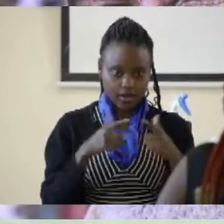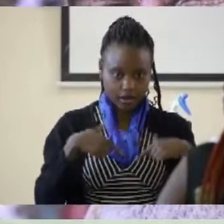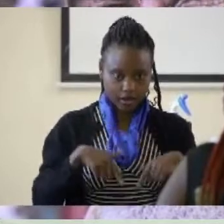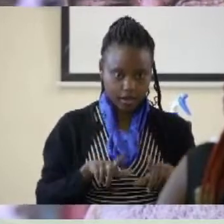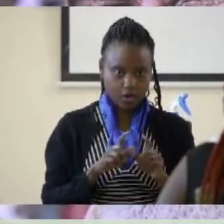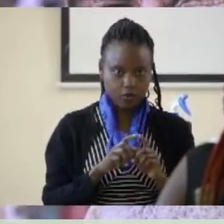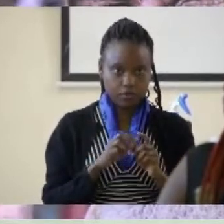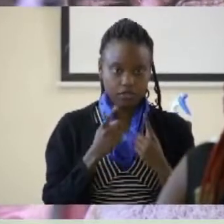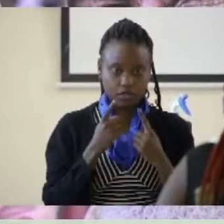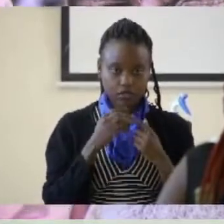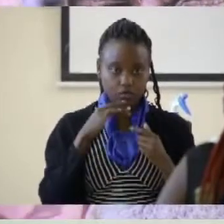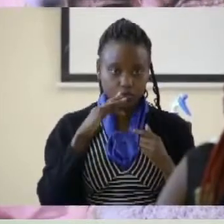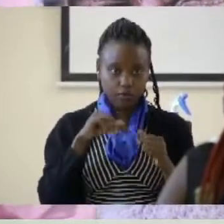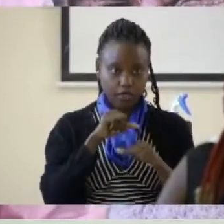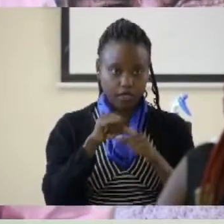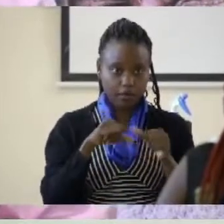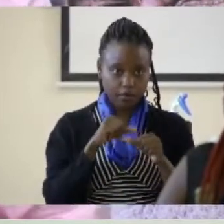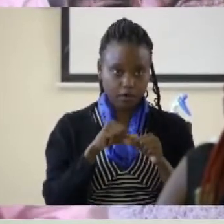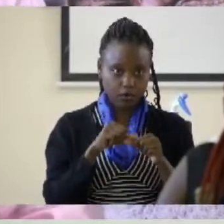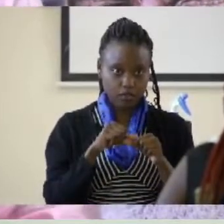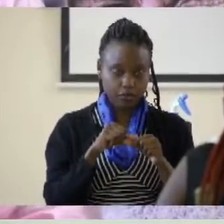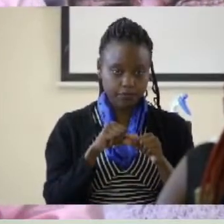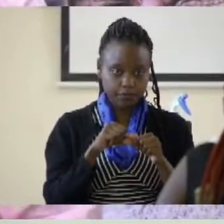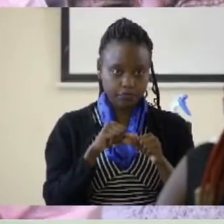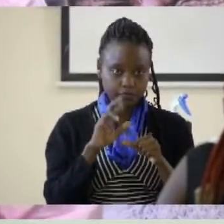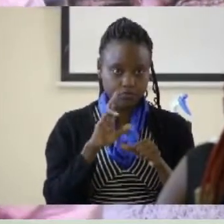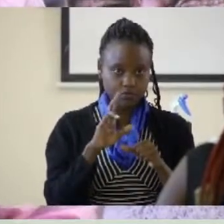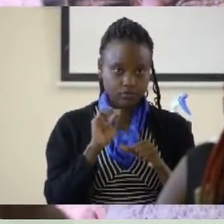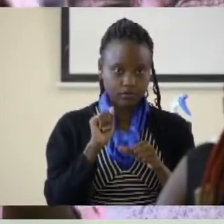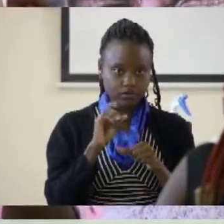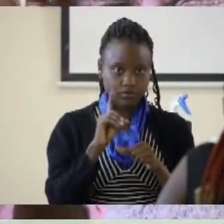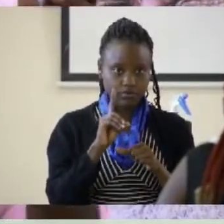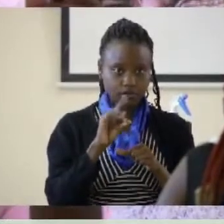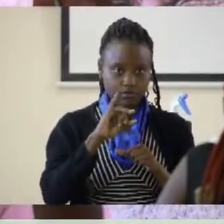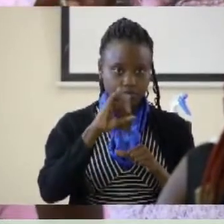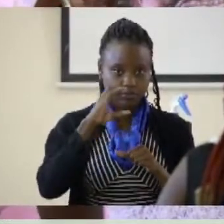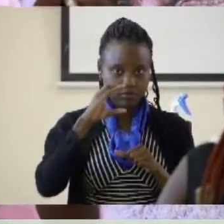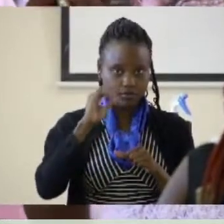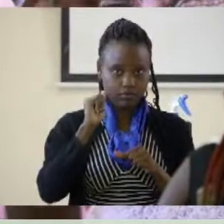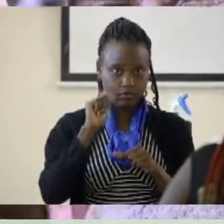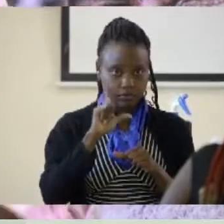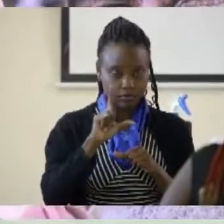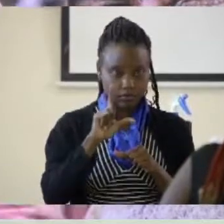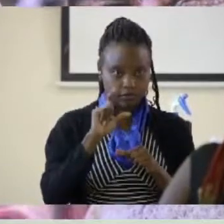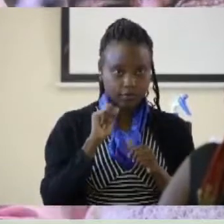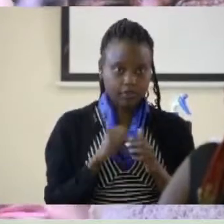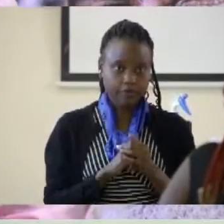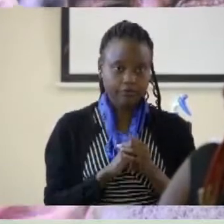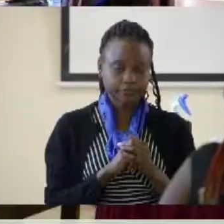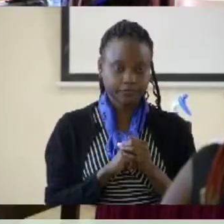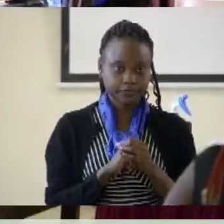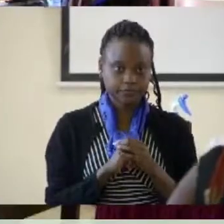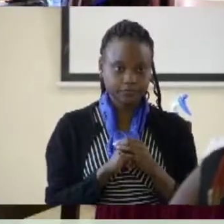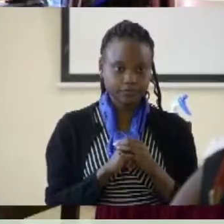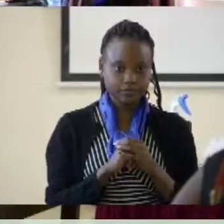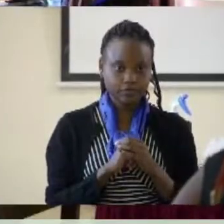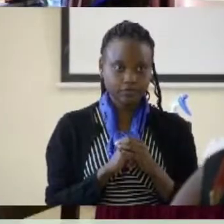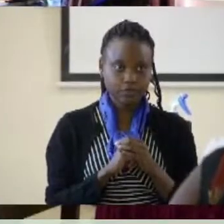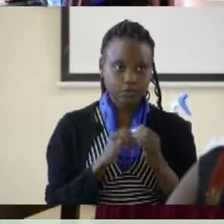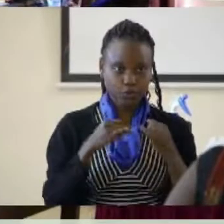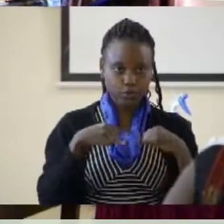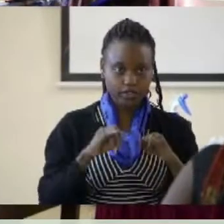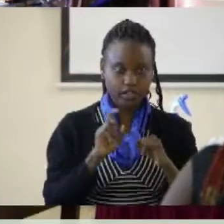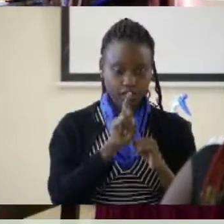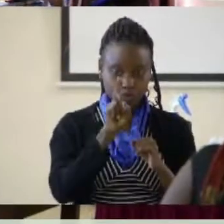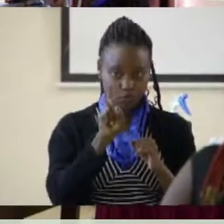directly to what I say, the radical call. Now, this is what we are trying to question